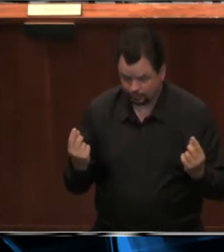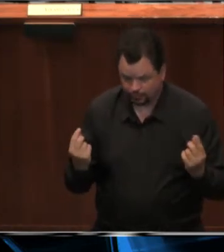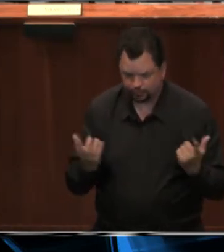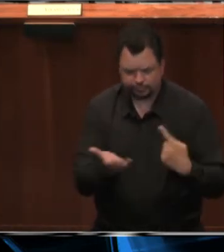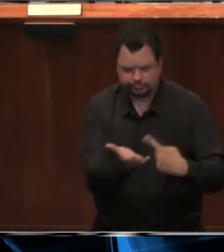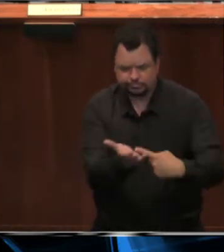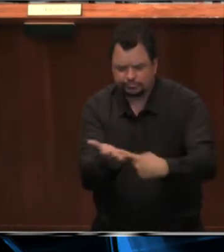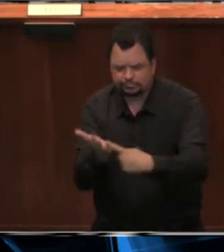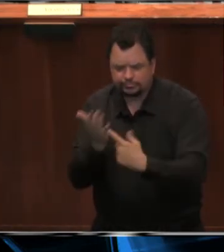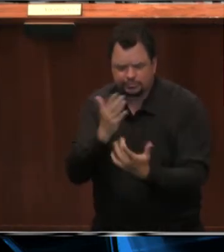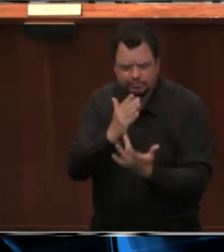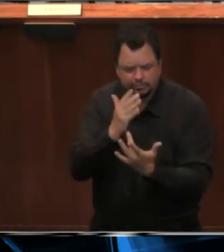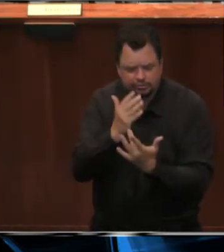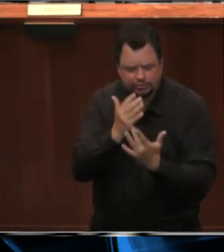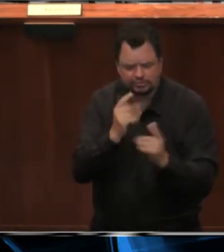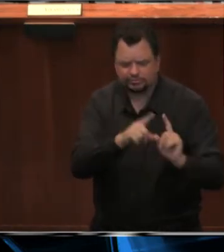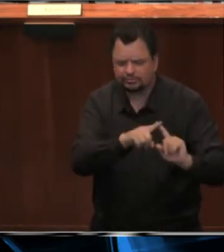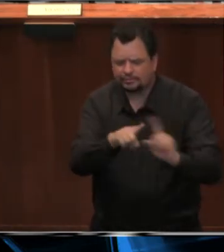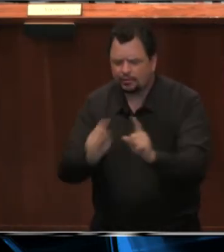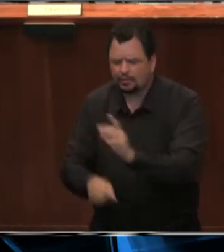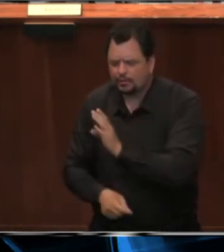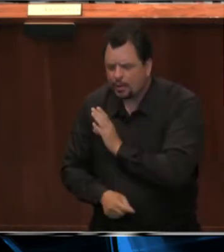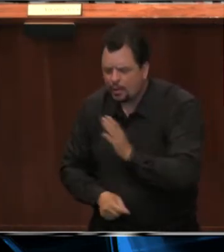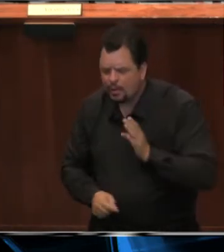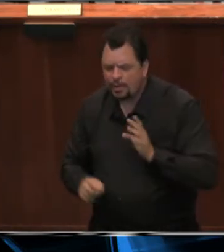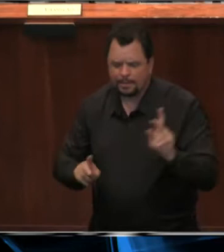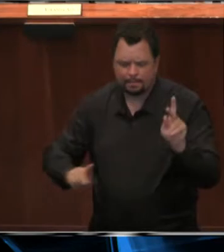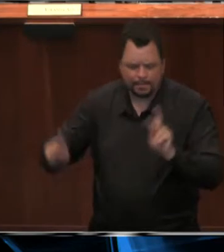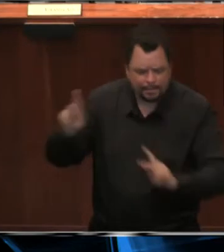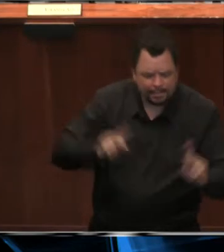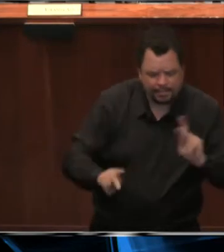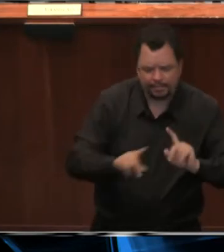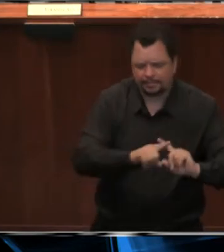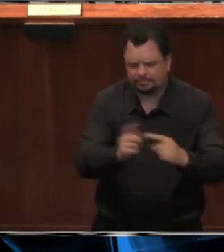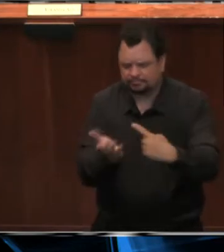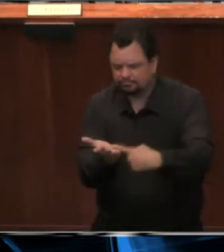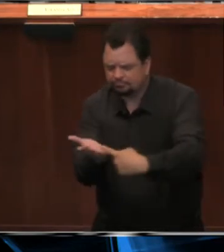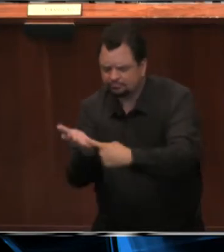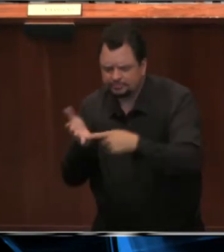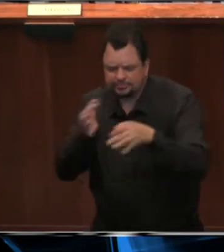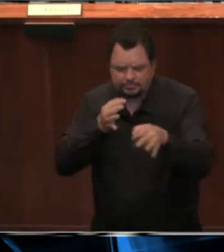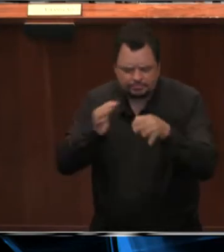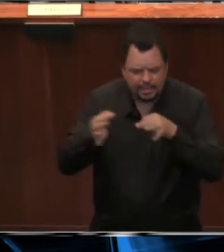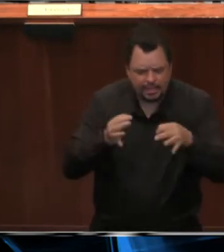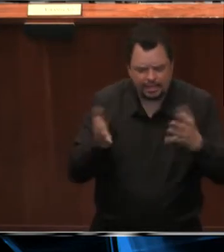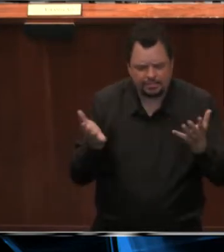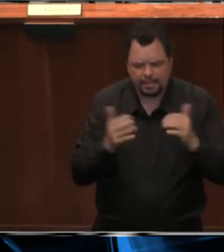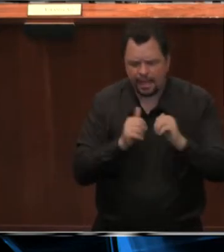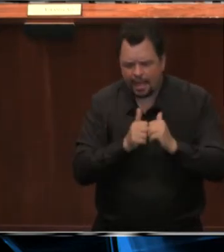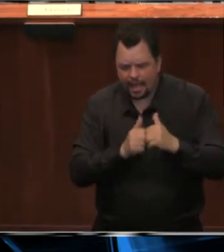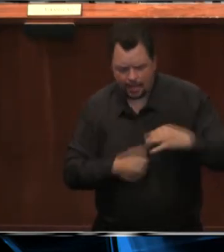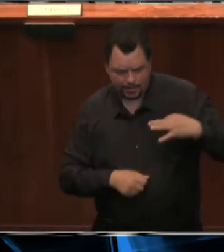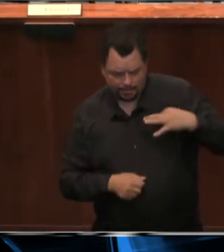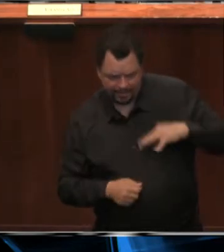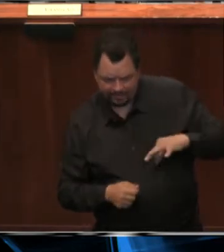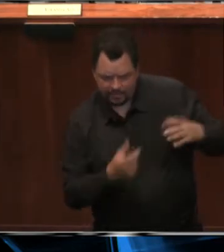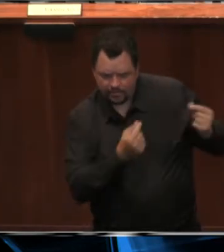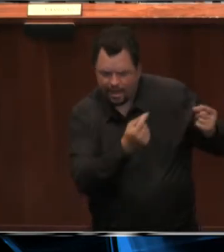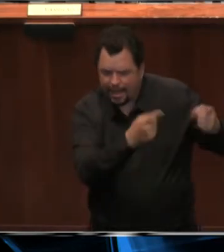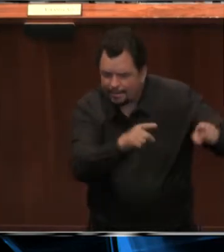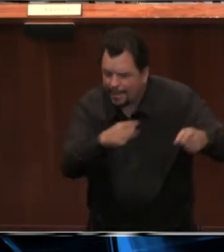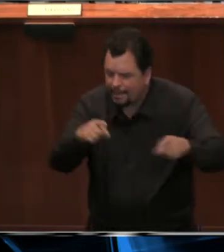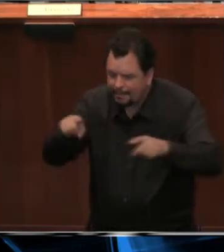together. So a few little instructions, housekeeping for the benefit of the group and those who are online.